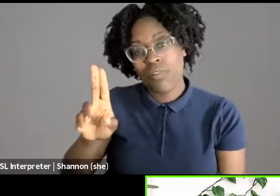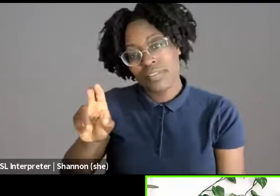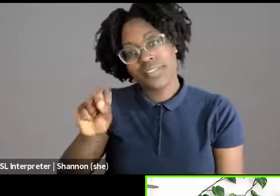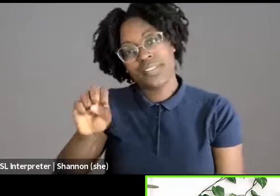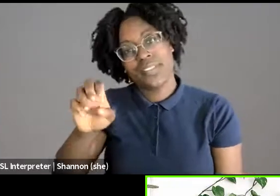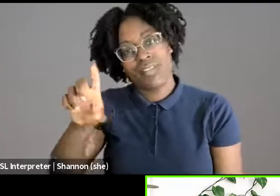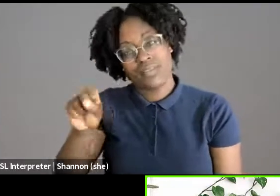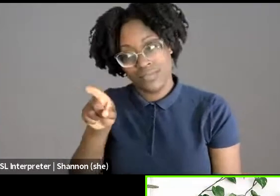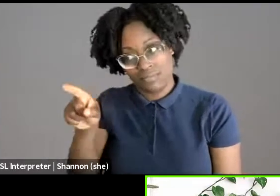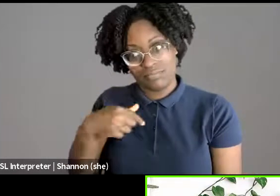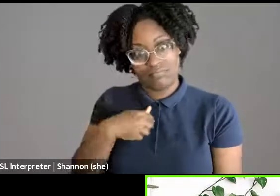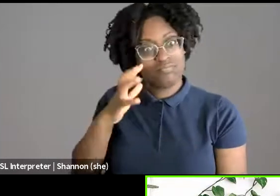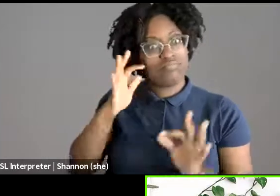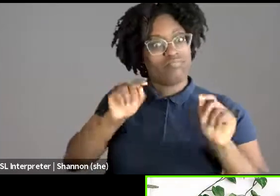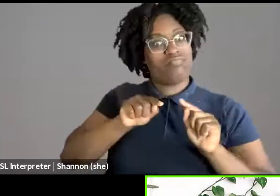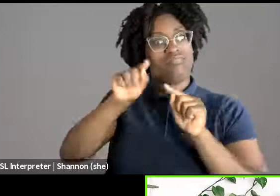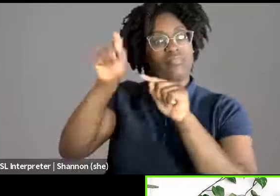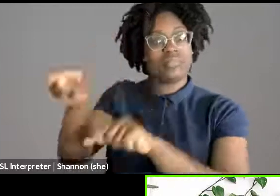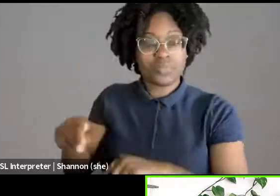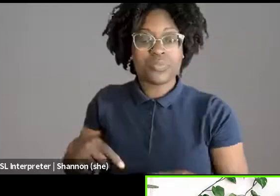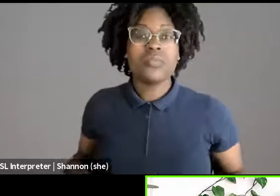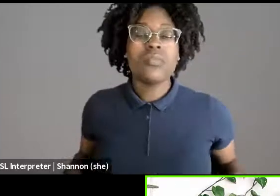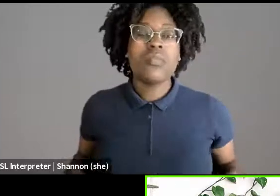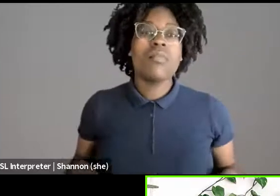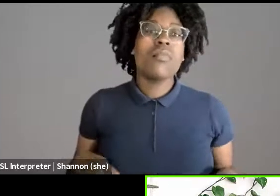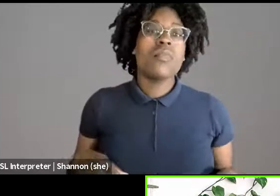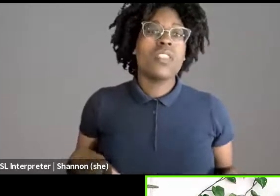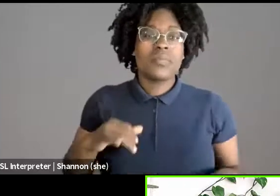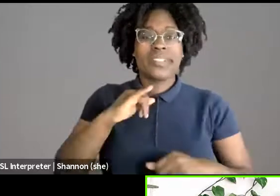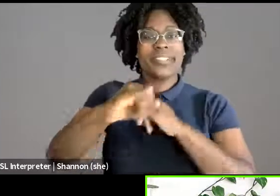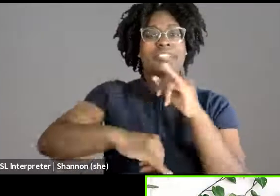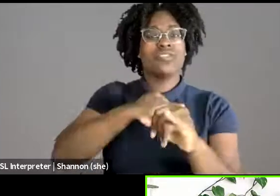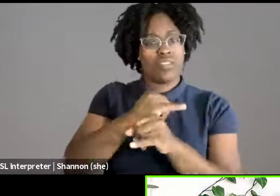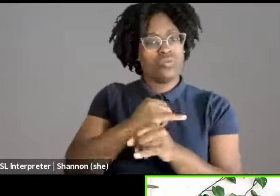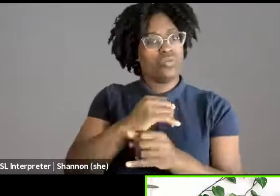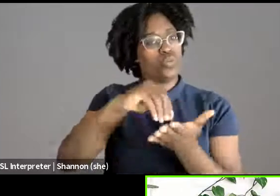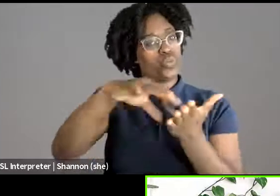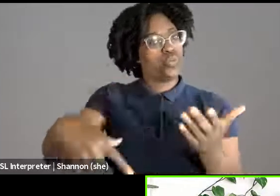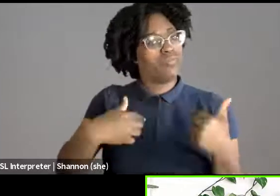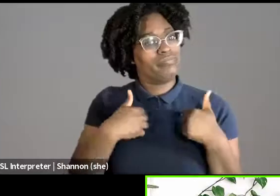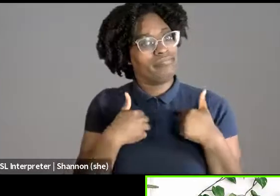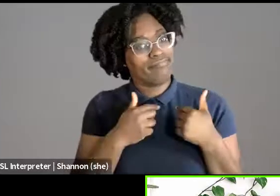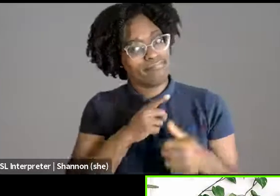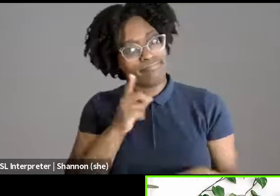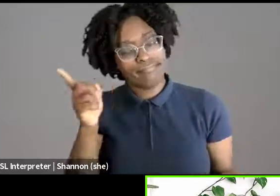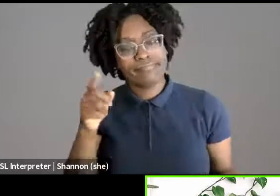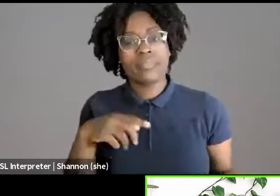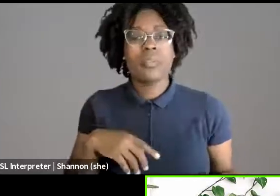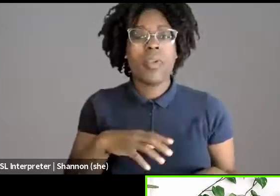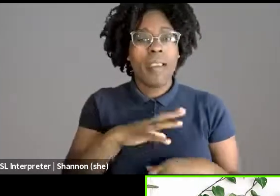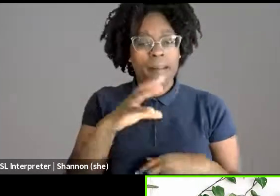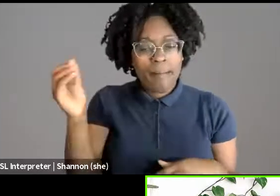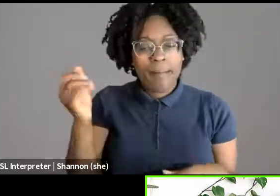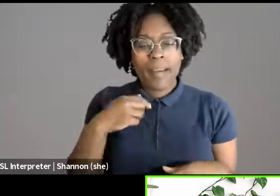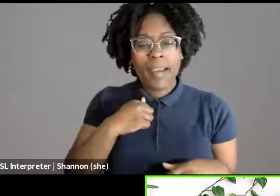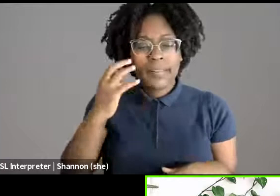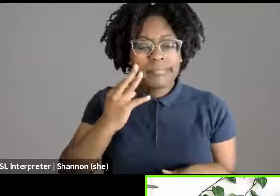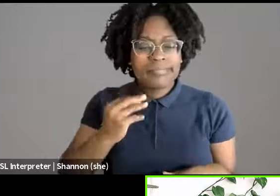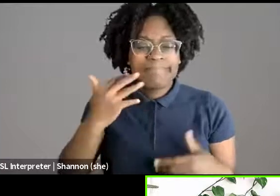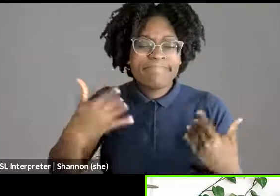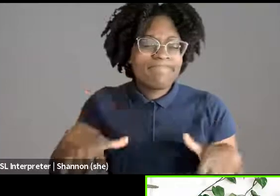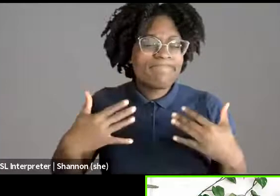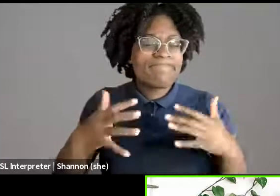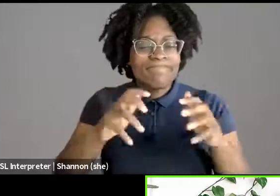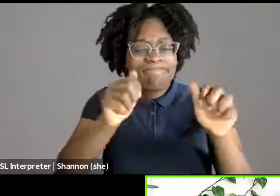and barriers to CS in college that are common to other underrepresented people and women of color. So some